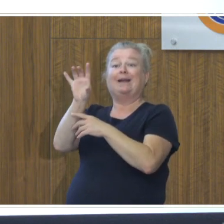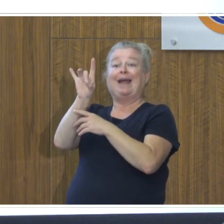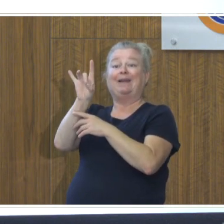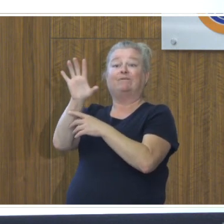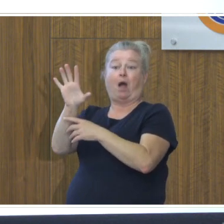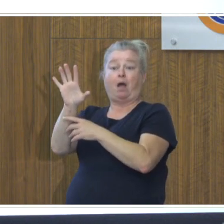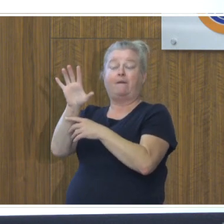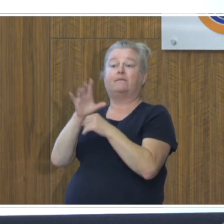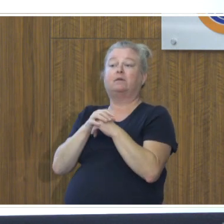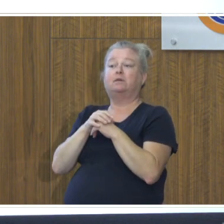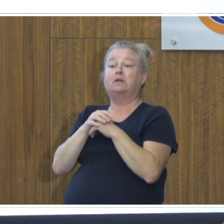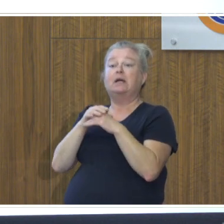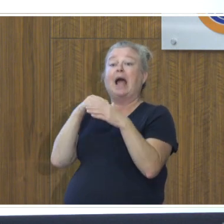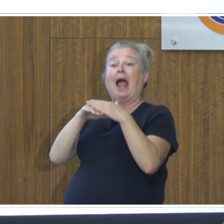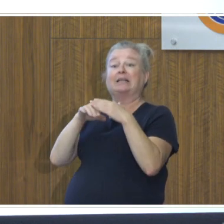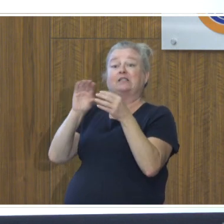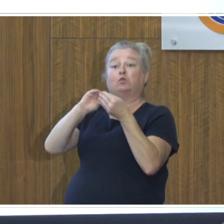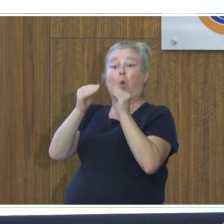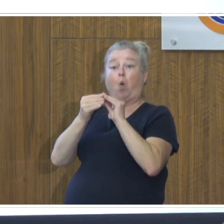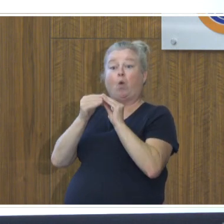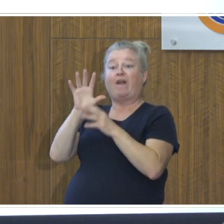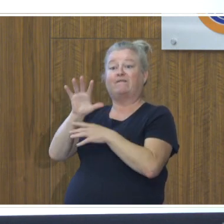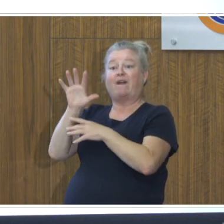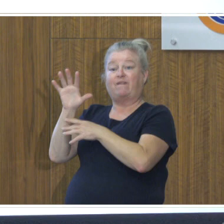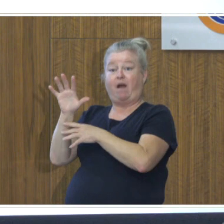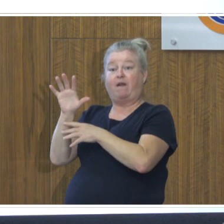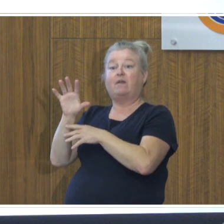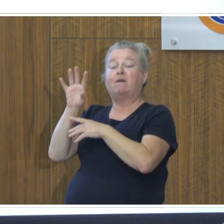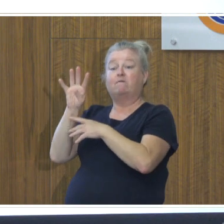844-291-4185, access code